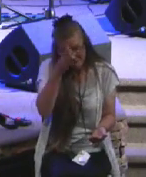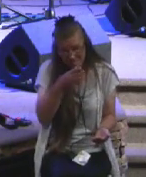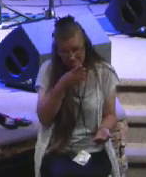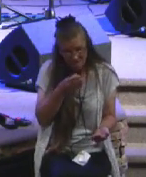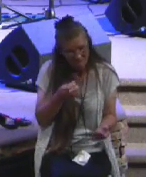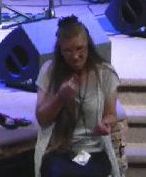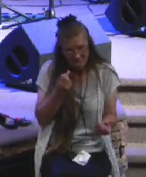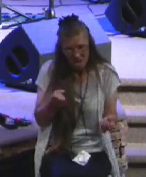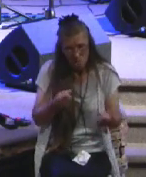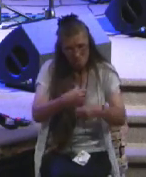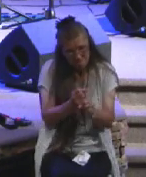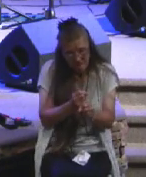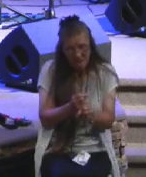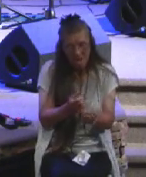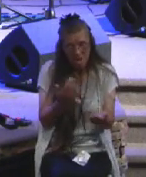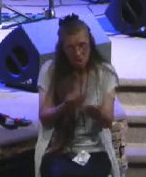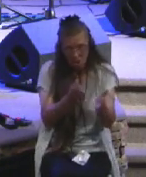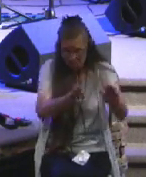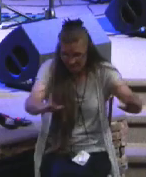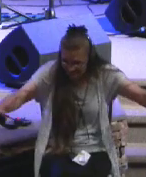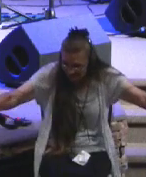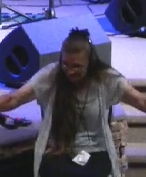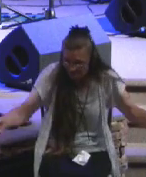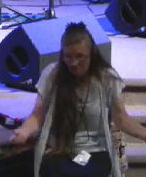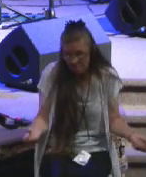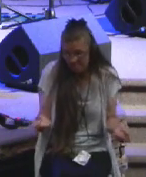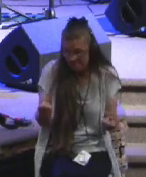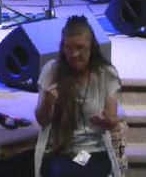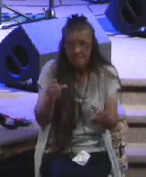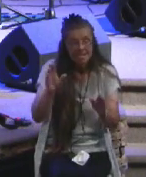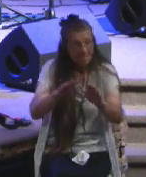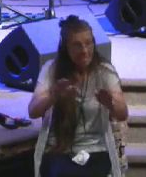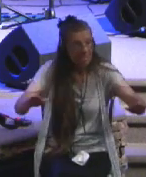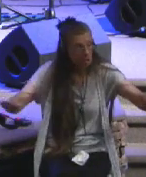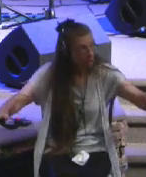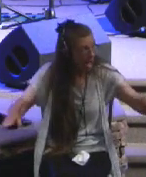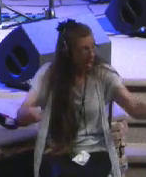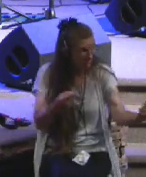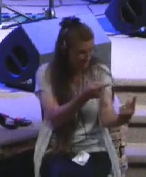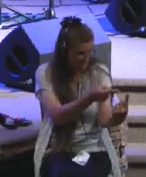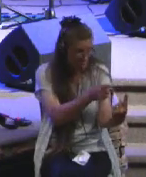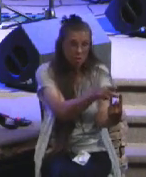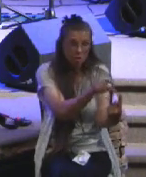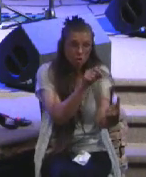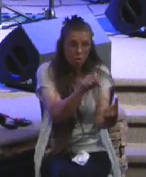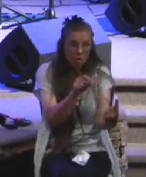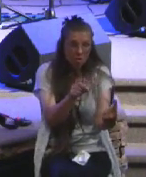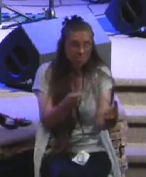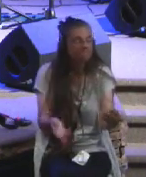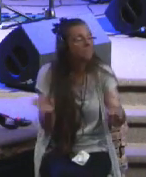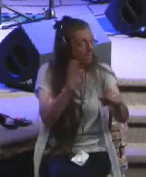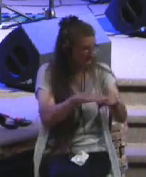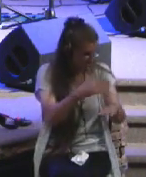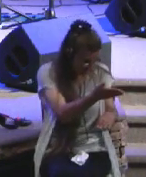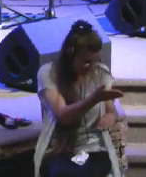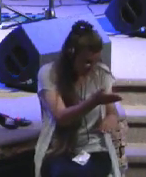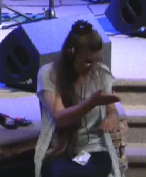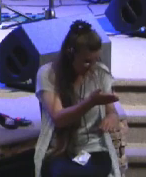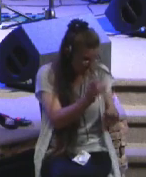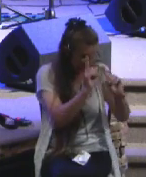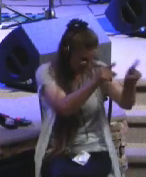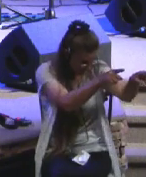good kids? That's up to a child. We take them as far as we can go, and then it's on you how you go